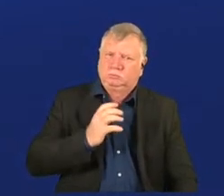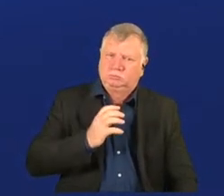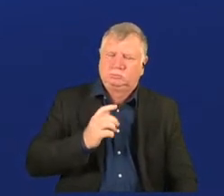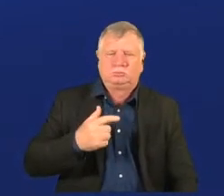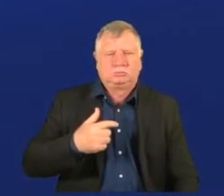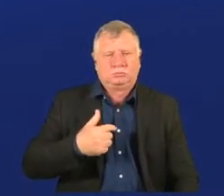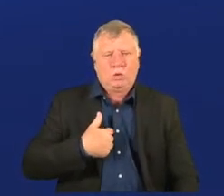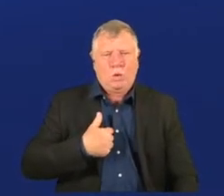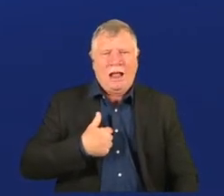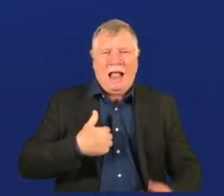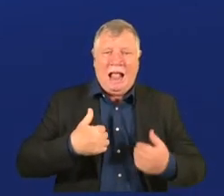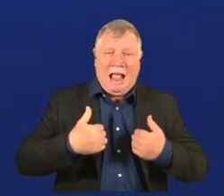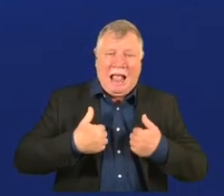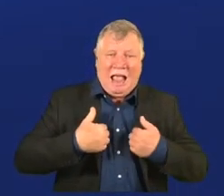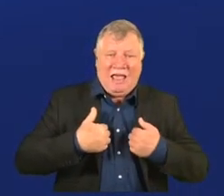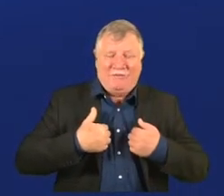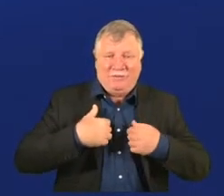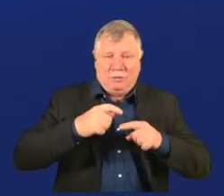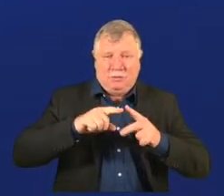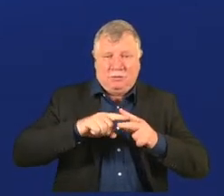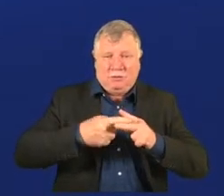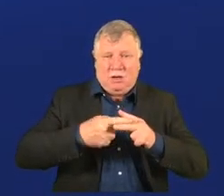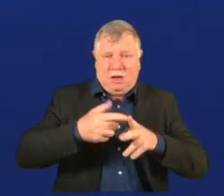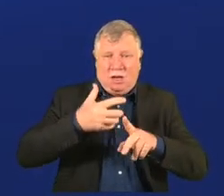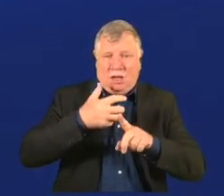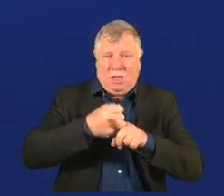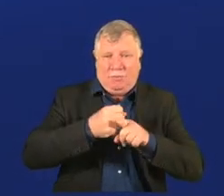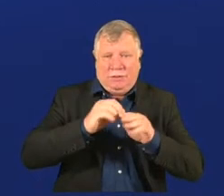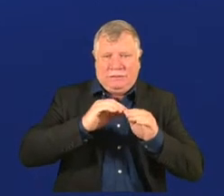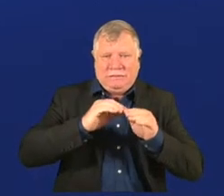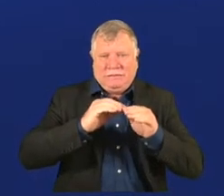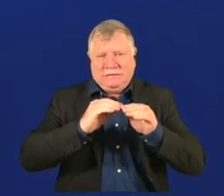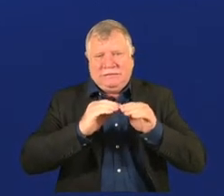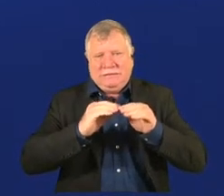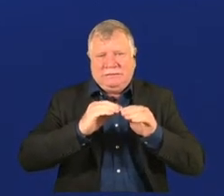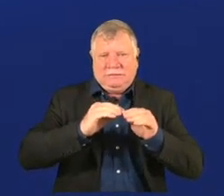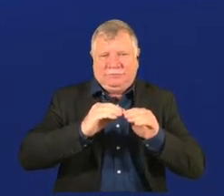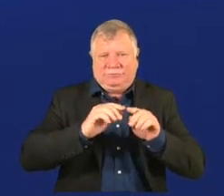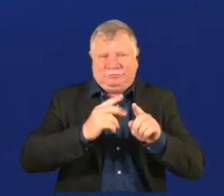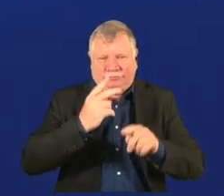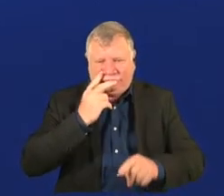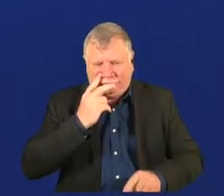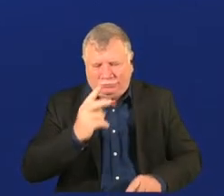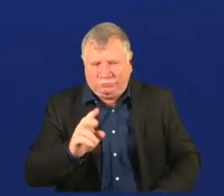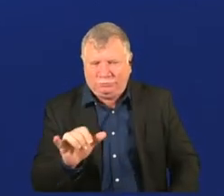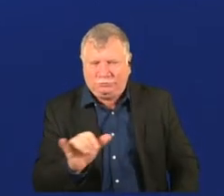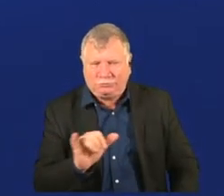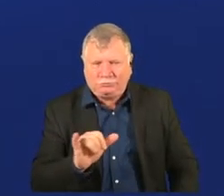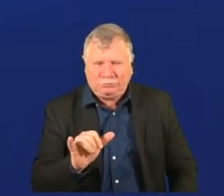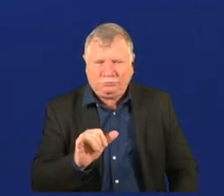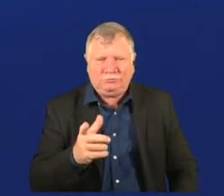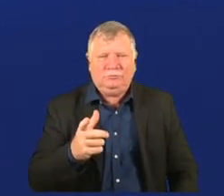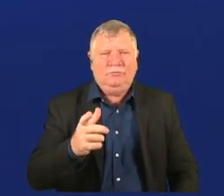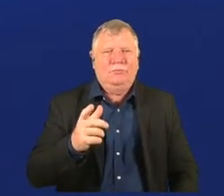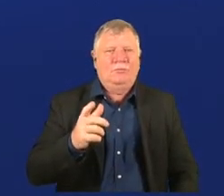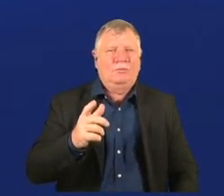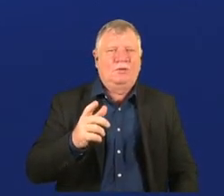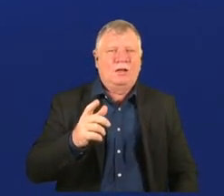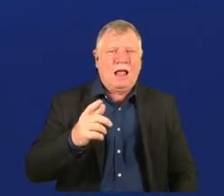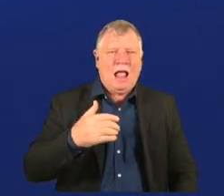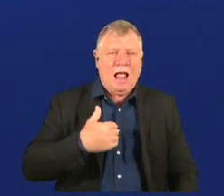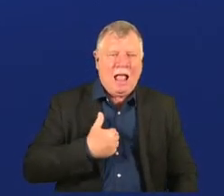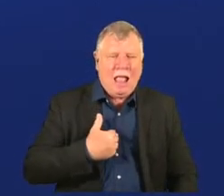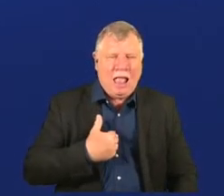a tipping point. This situation impacts us all. So what we also saw was